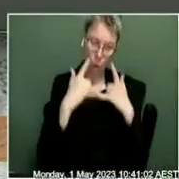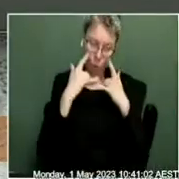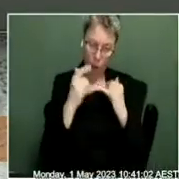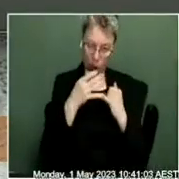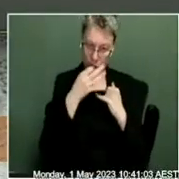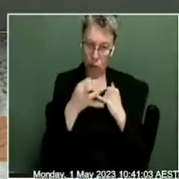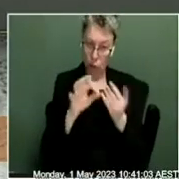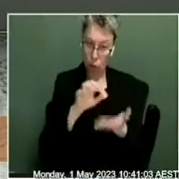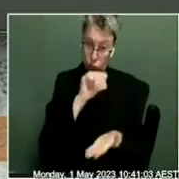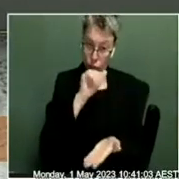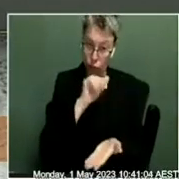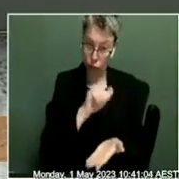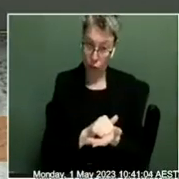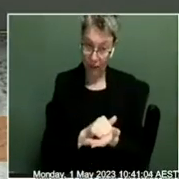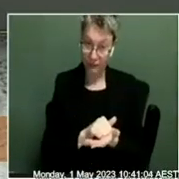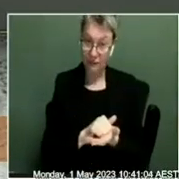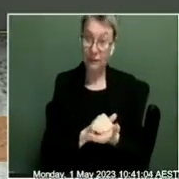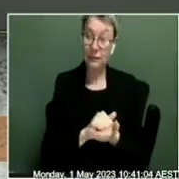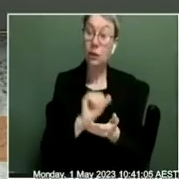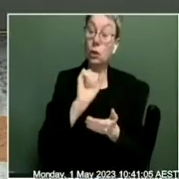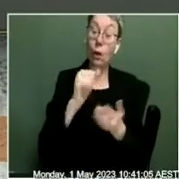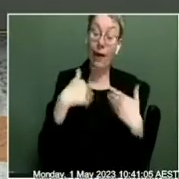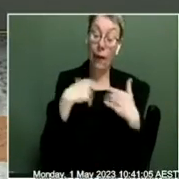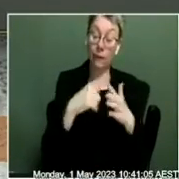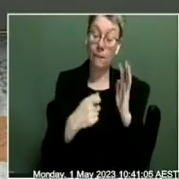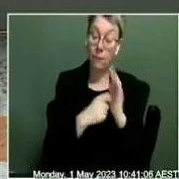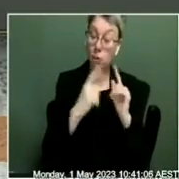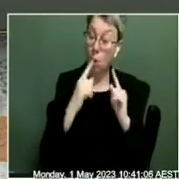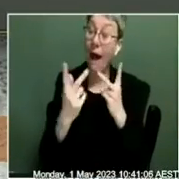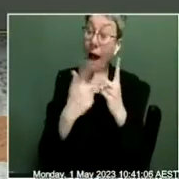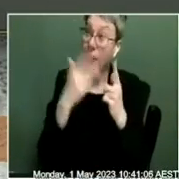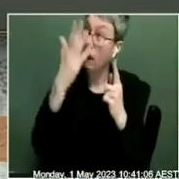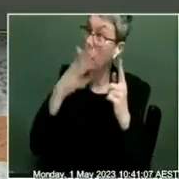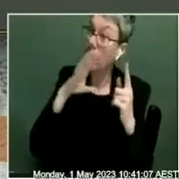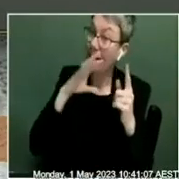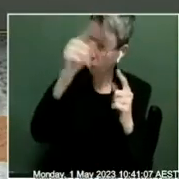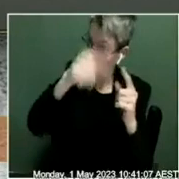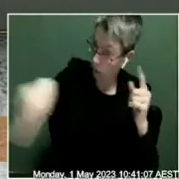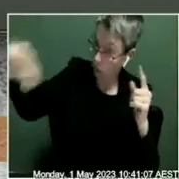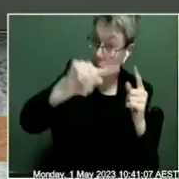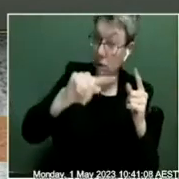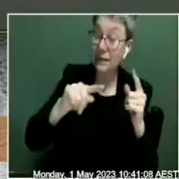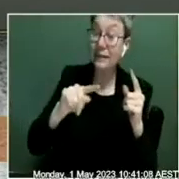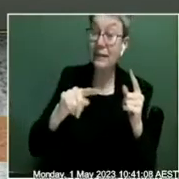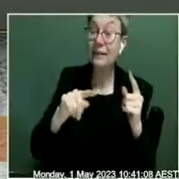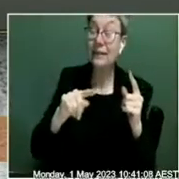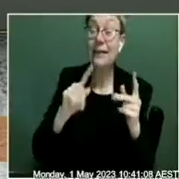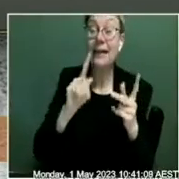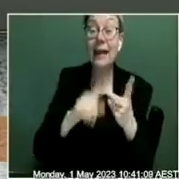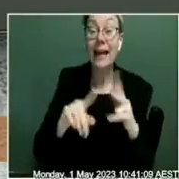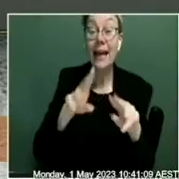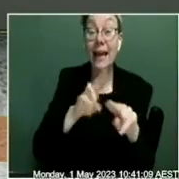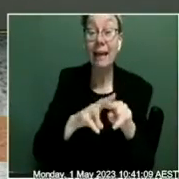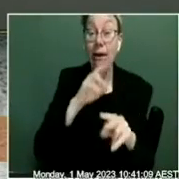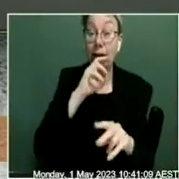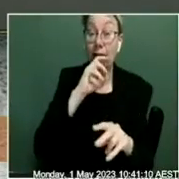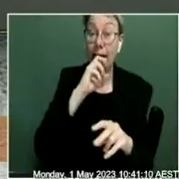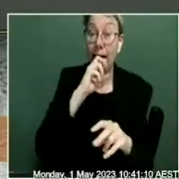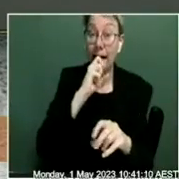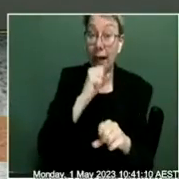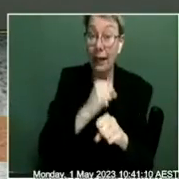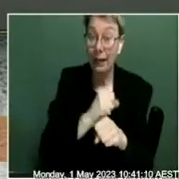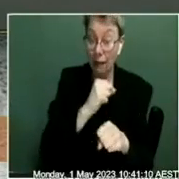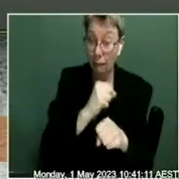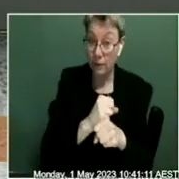risks if government supported a 12-month deferral without adequate funding to enable immediate commissioning